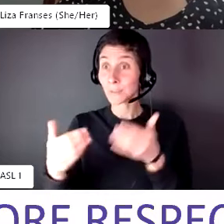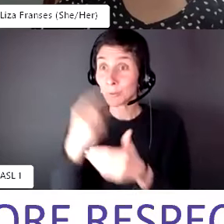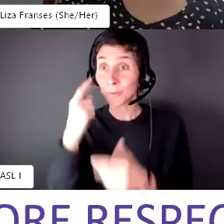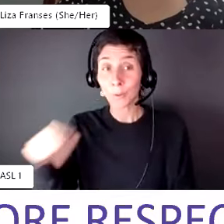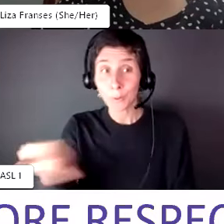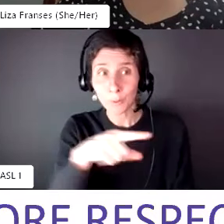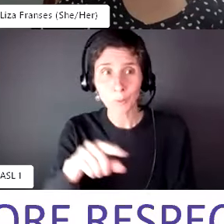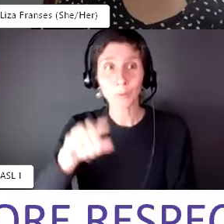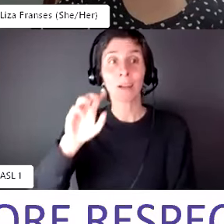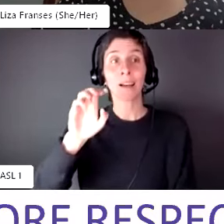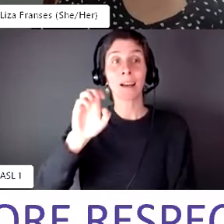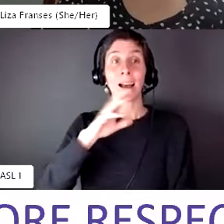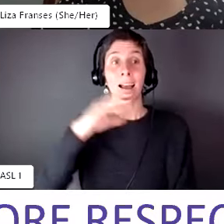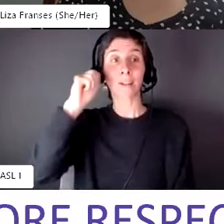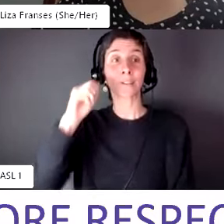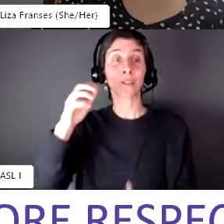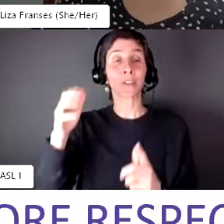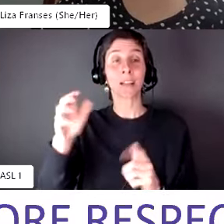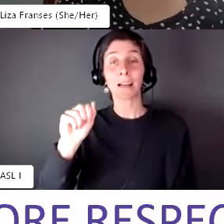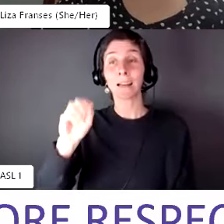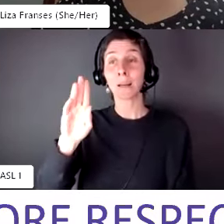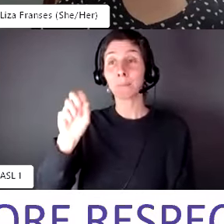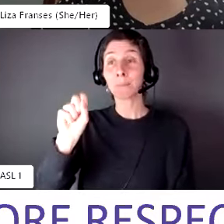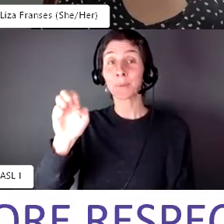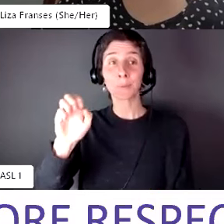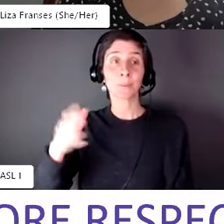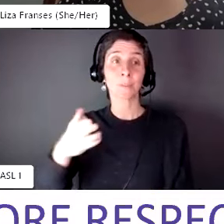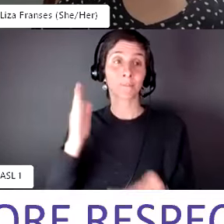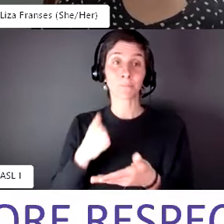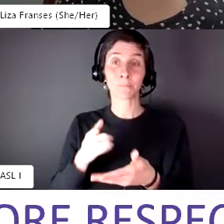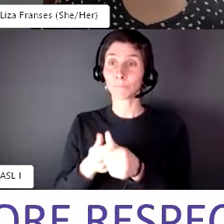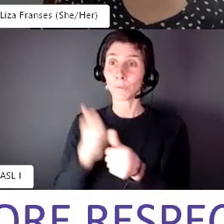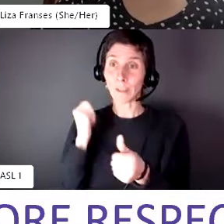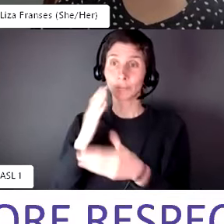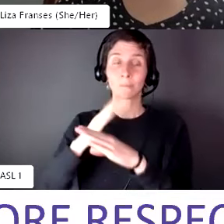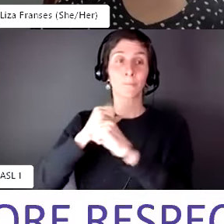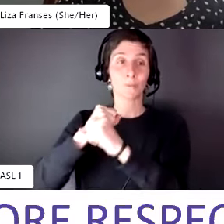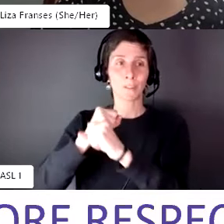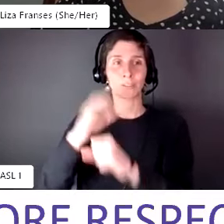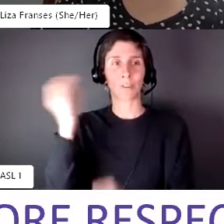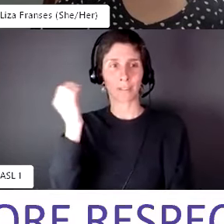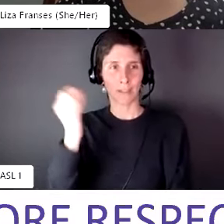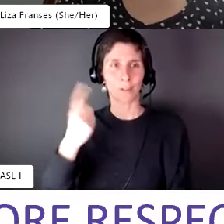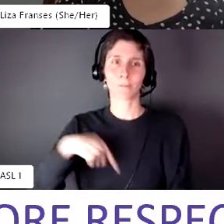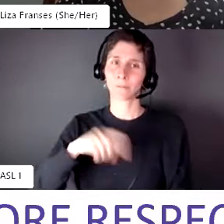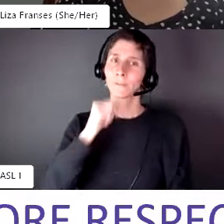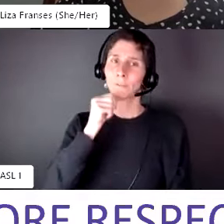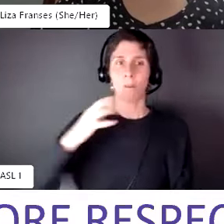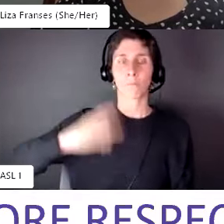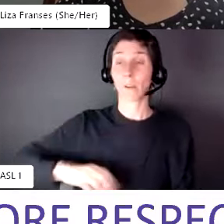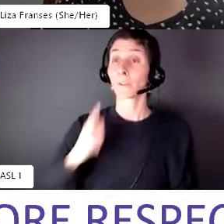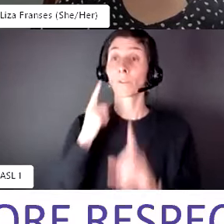Prevention Ontario is a provincial nonprofit organization. Our mission is to ensure all seniors are free from